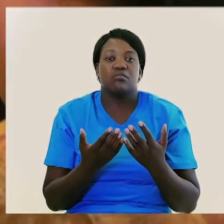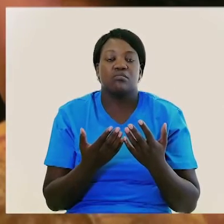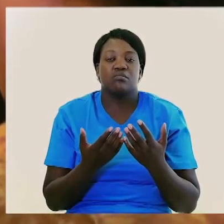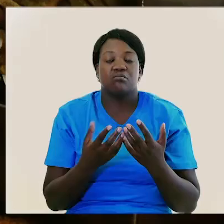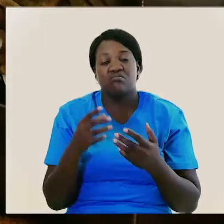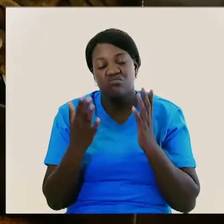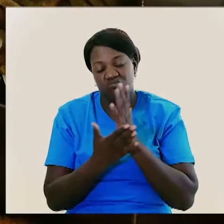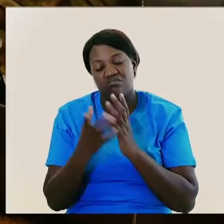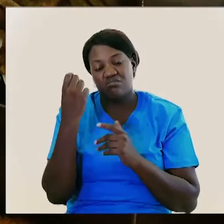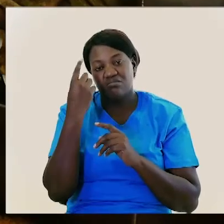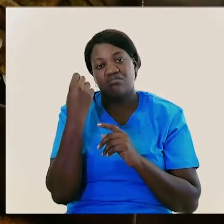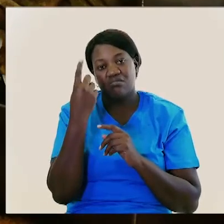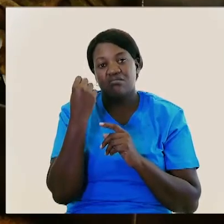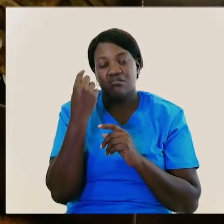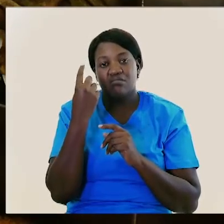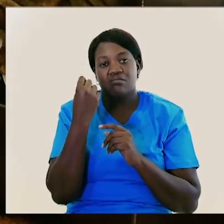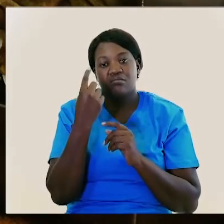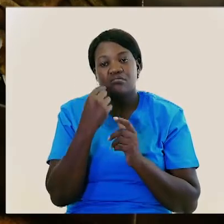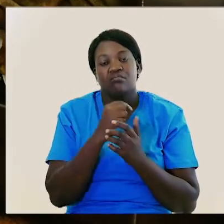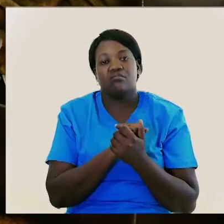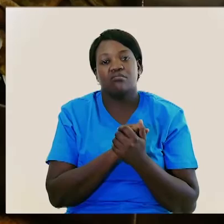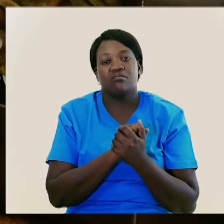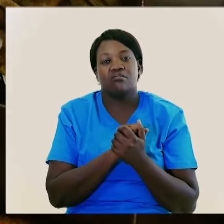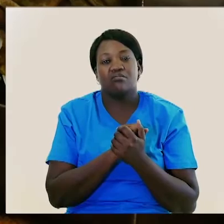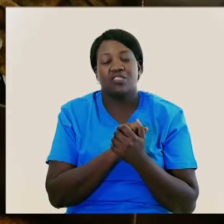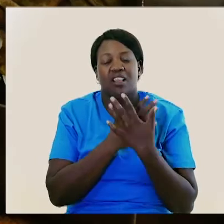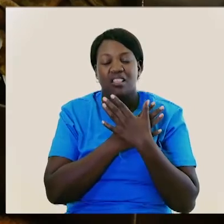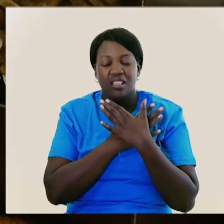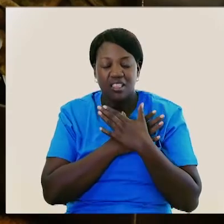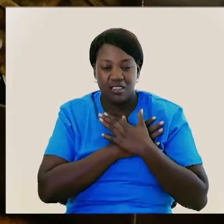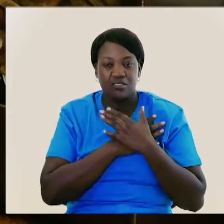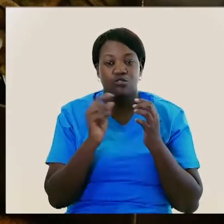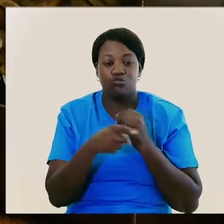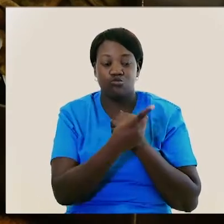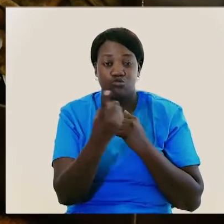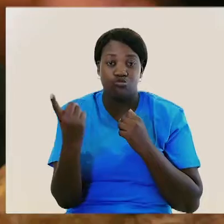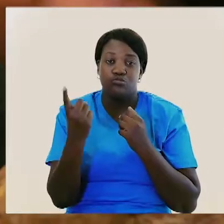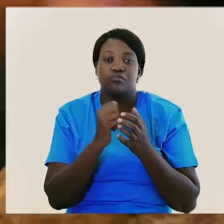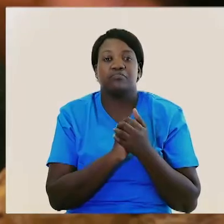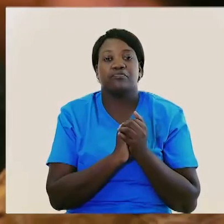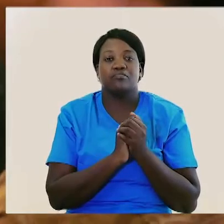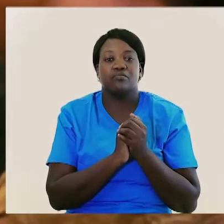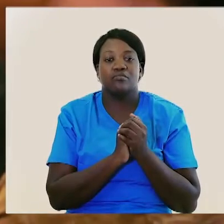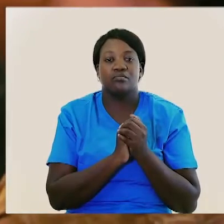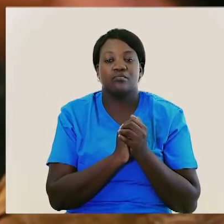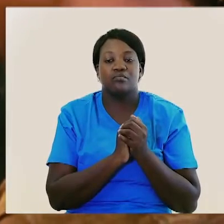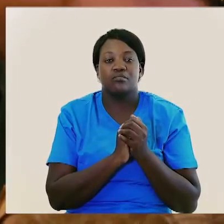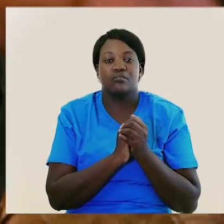I understand now, Mom and Dad. And I love you both so much.